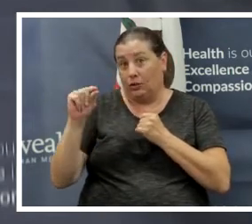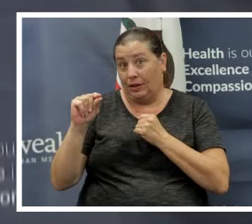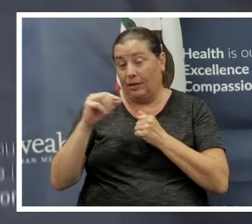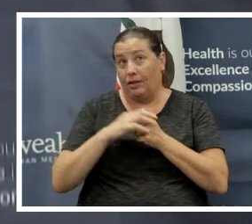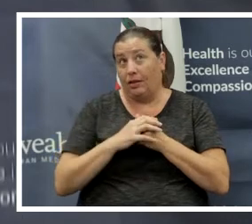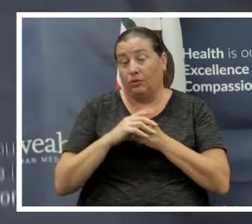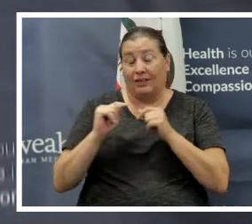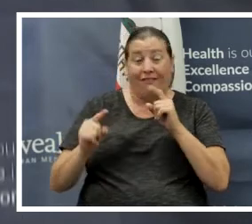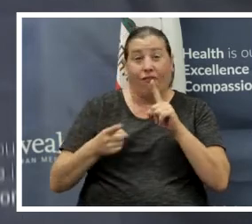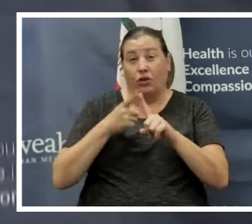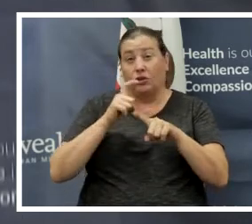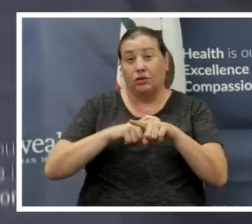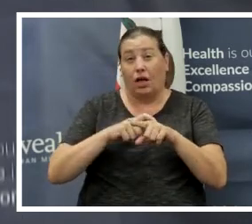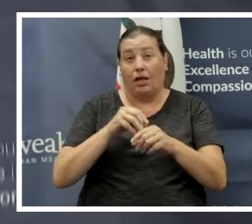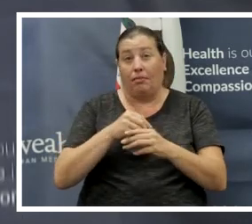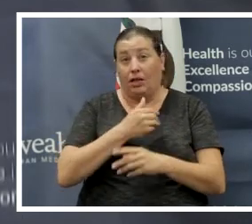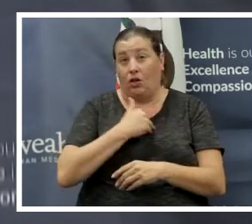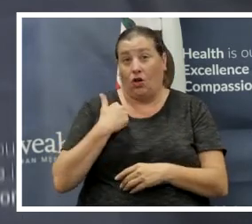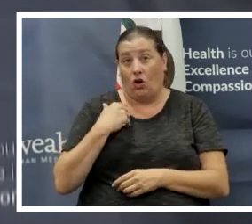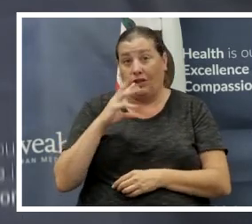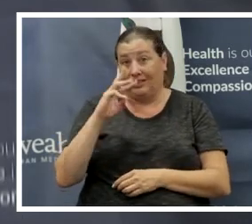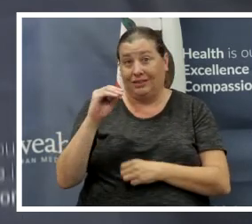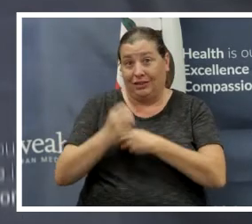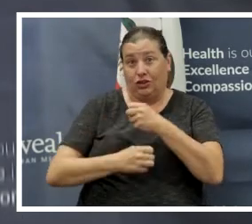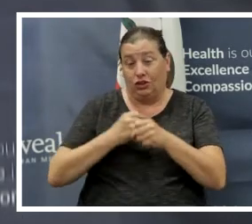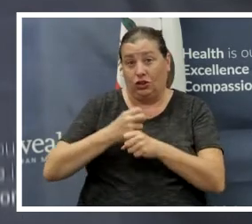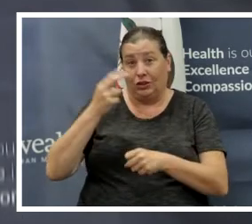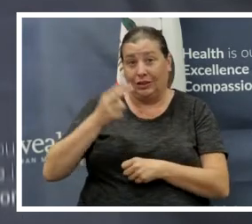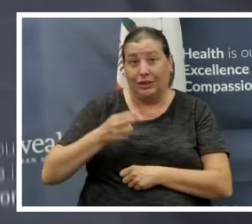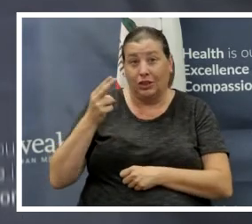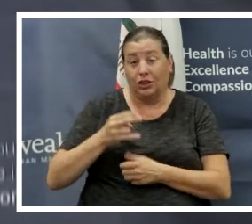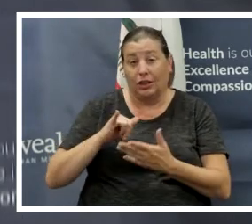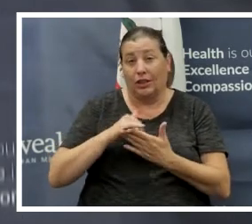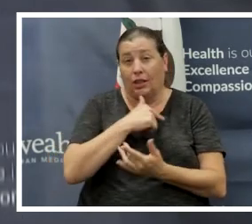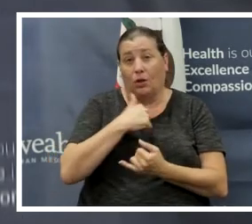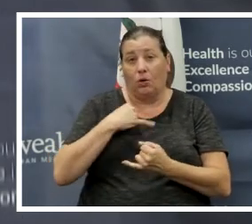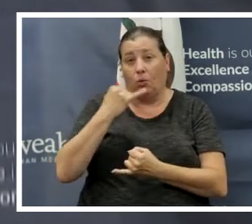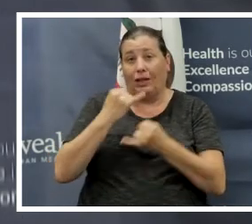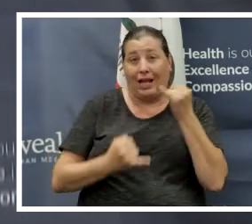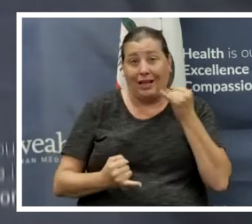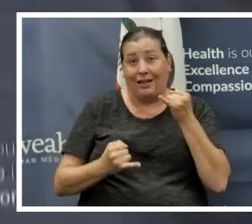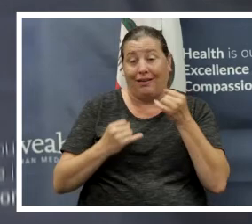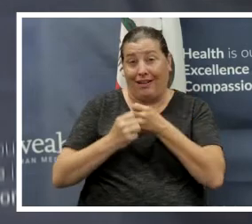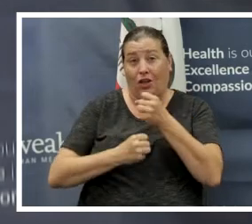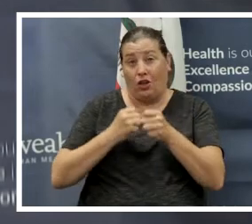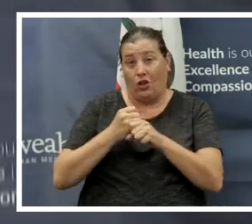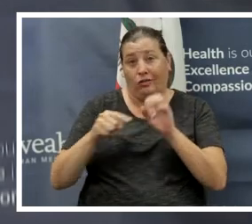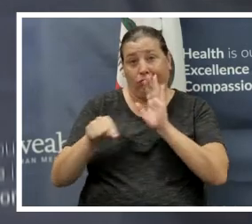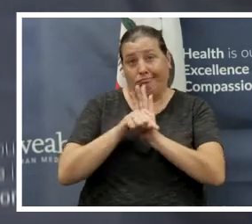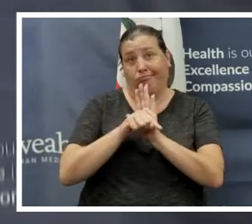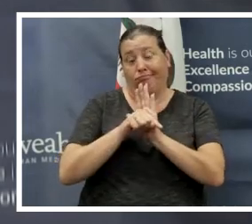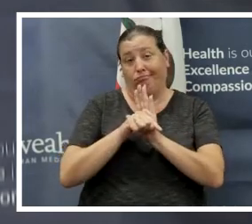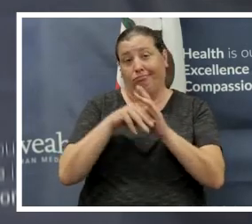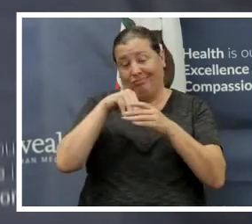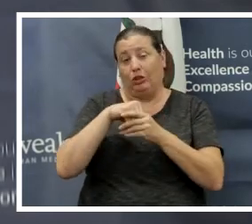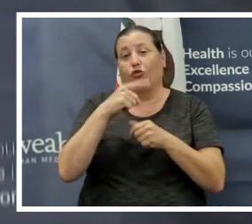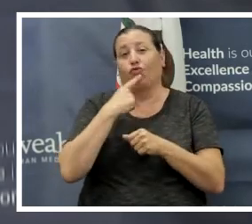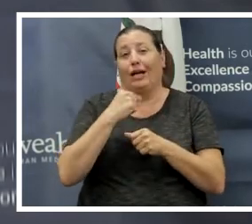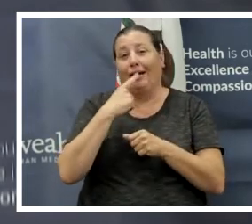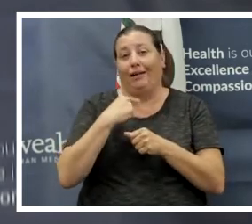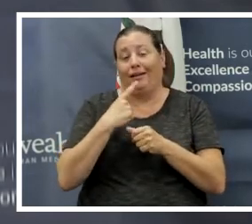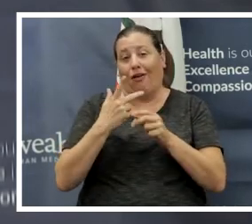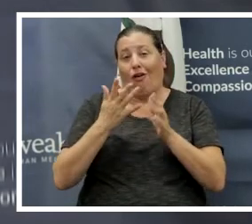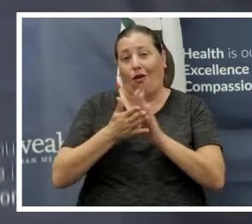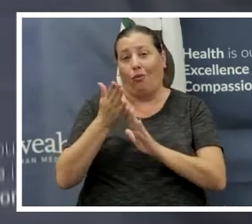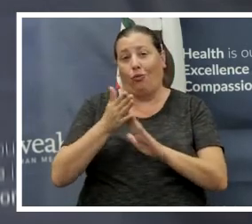60-year history that we actually ended the year in the red with an operating loss. We certainly, over the years, we've had a bad